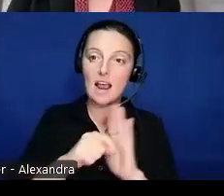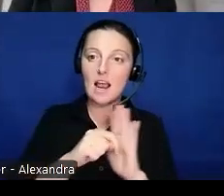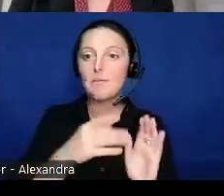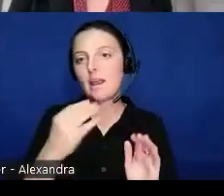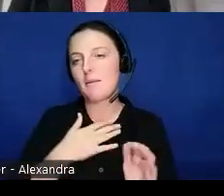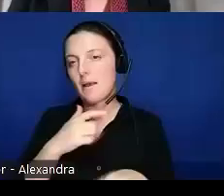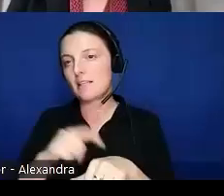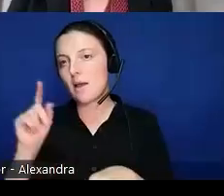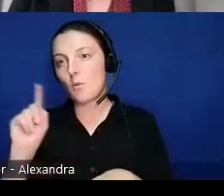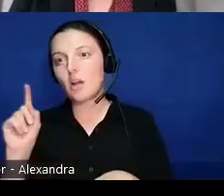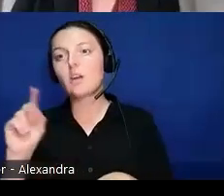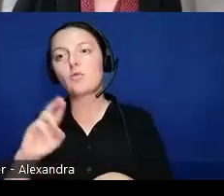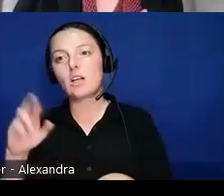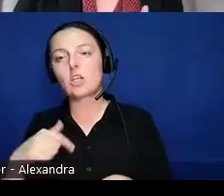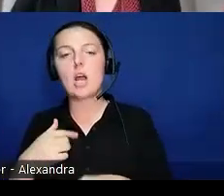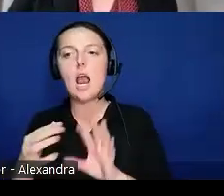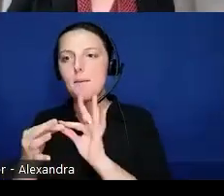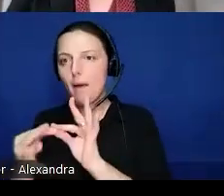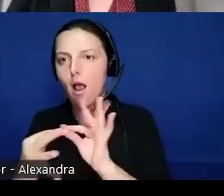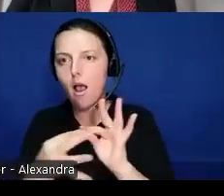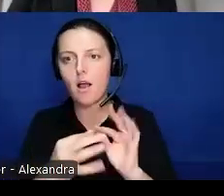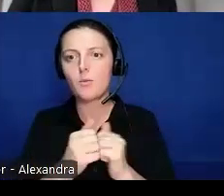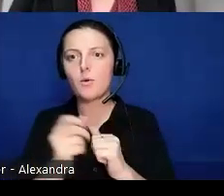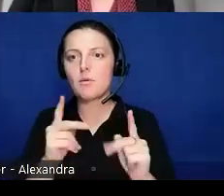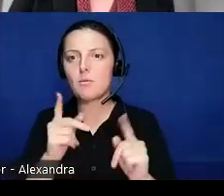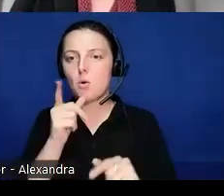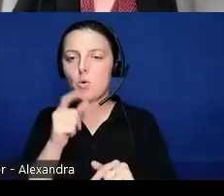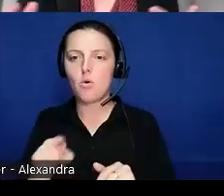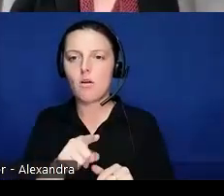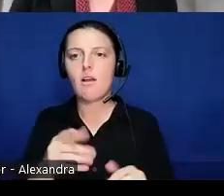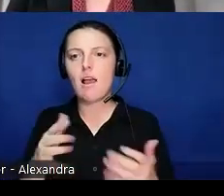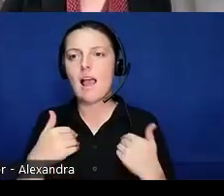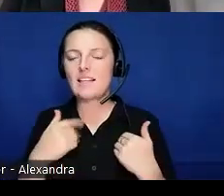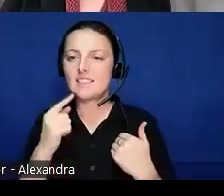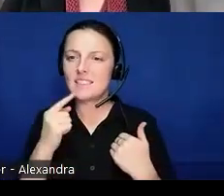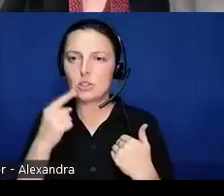people who had serious mental illness, and didn't really understand it at the time, not having